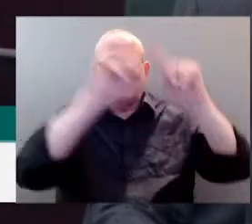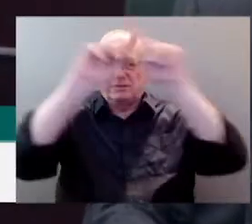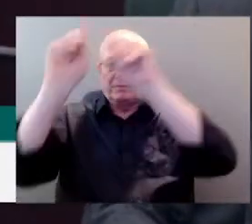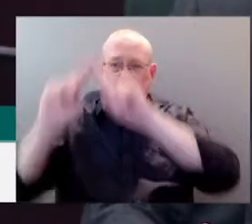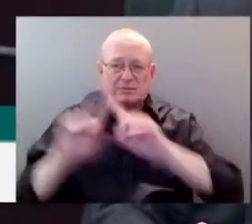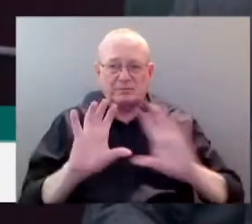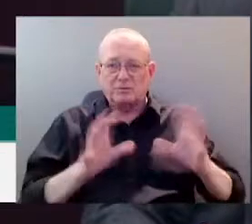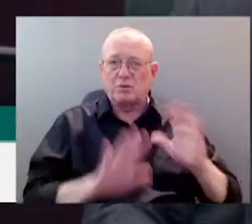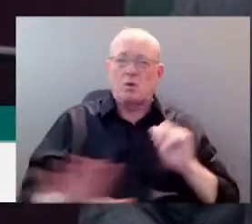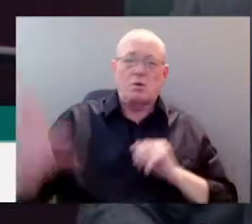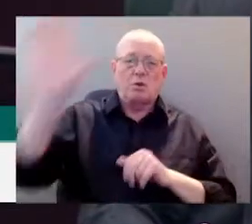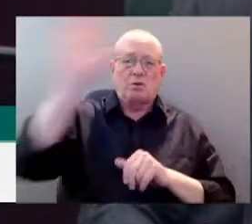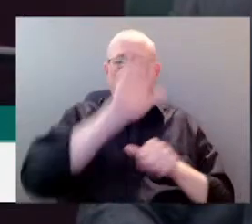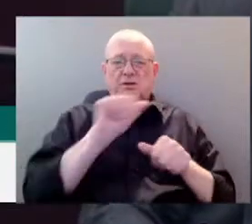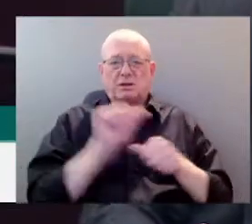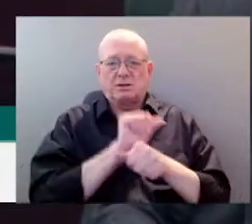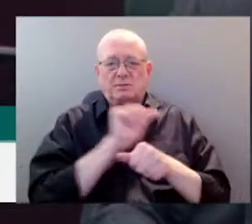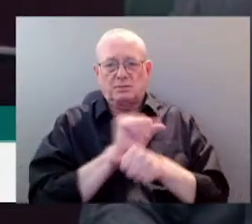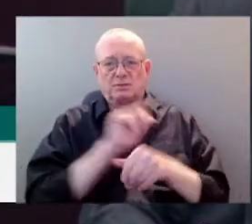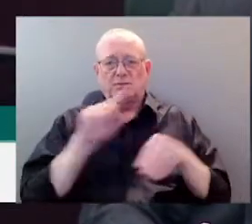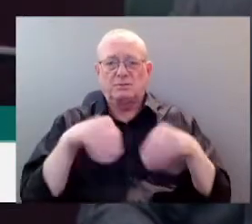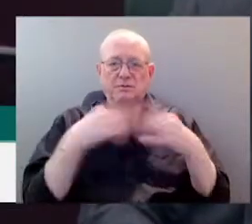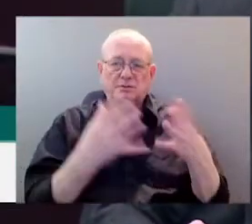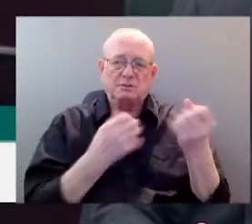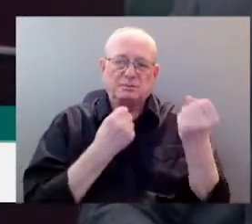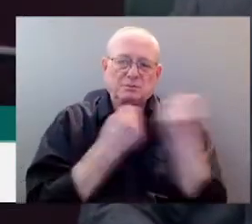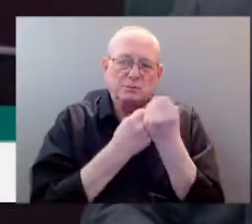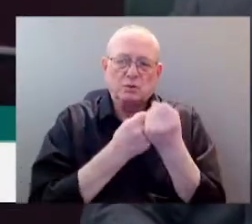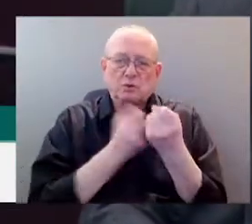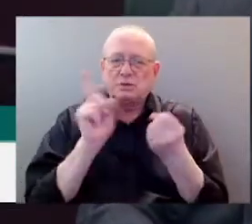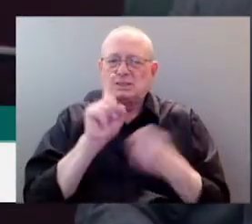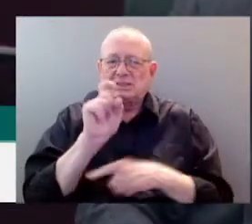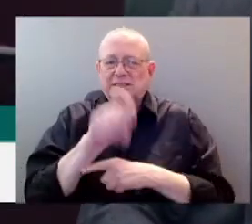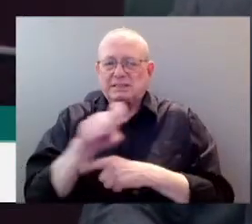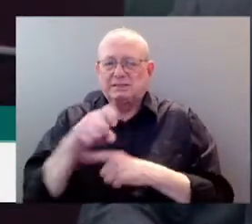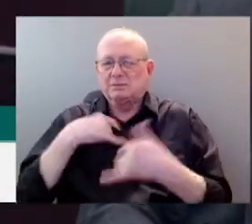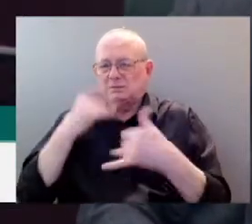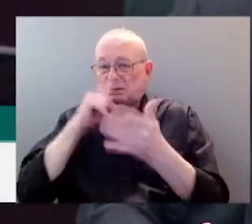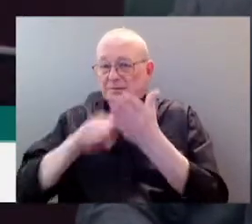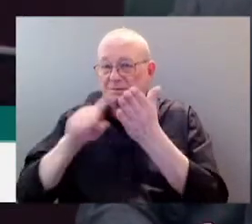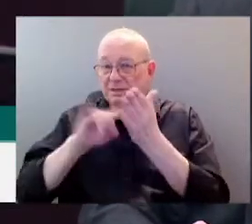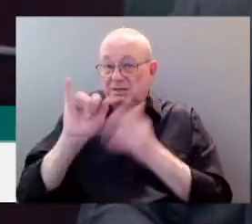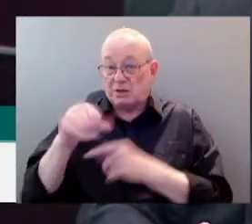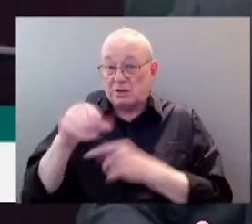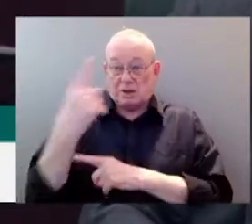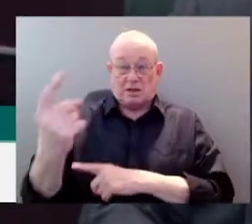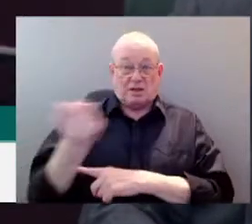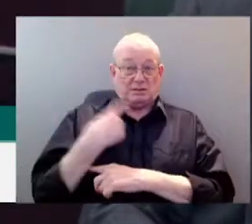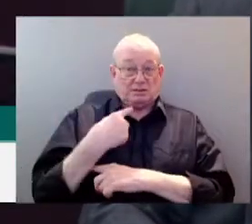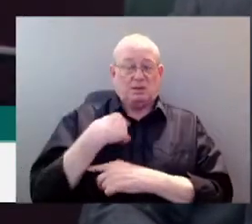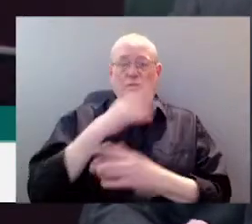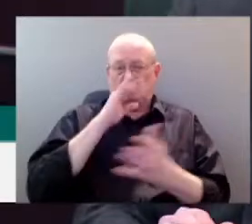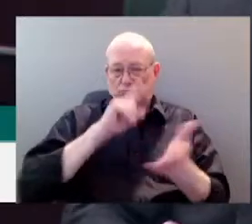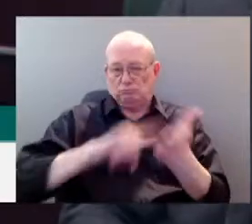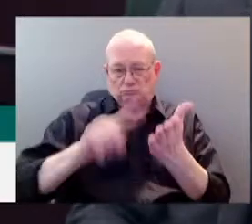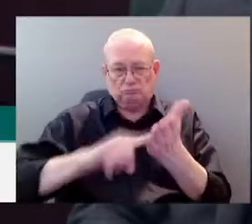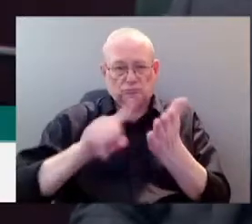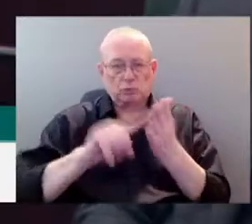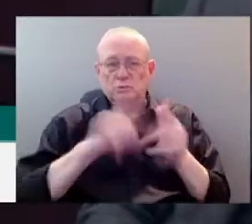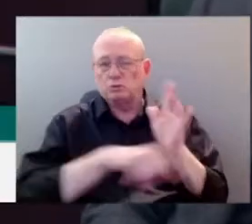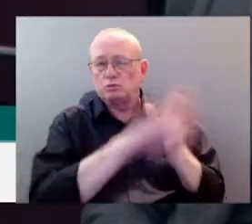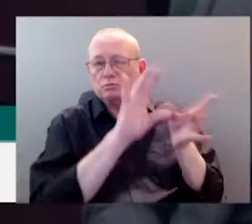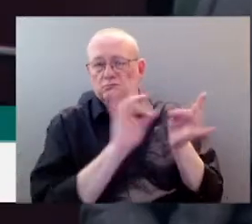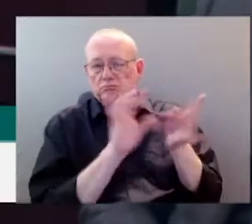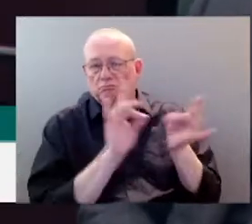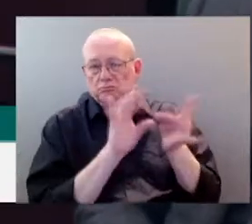supports where they're needed and Mr Speaker I will look into that particular um program that he the member opposite is speaking about but we